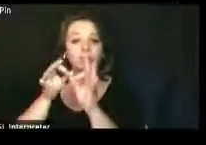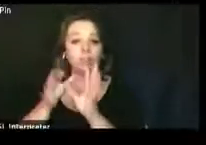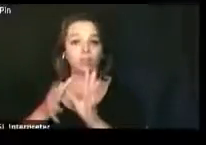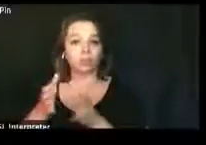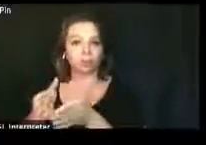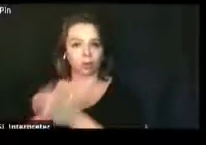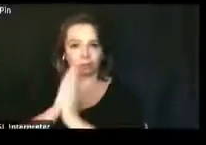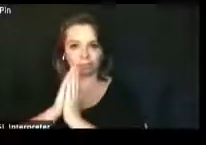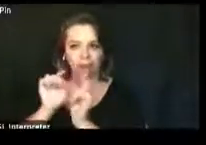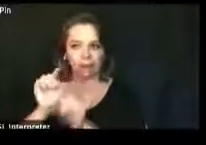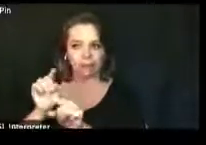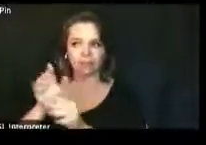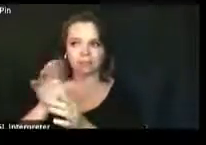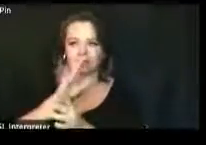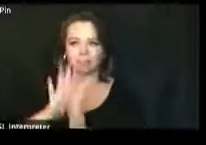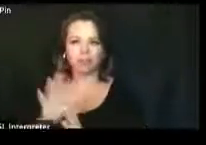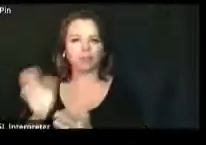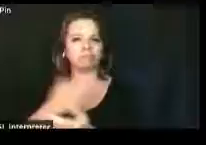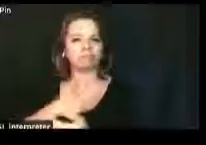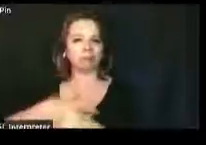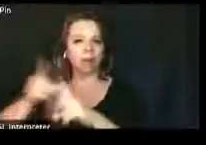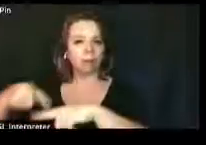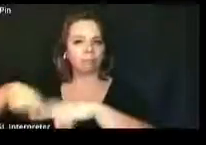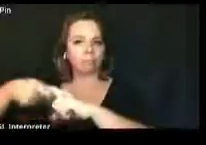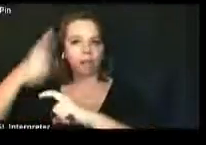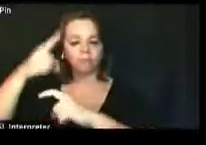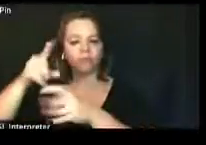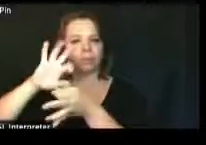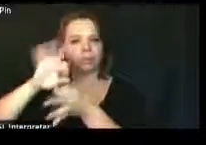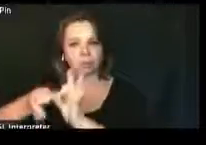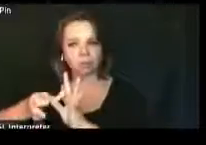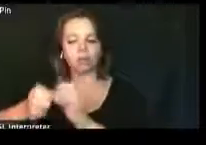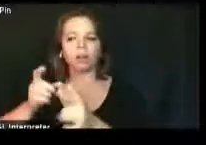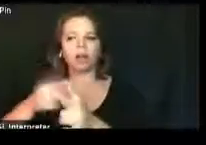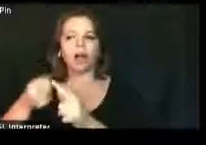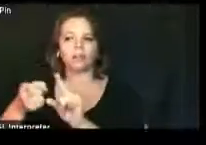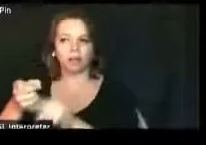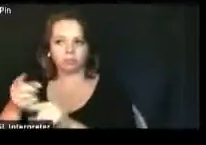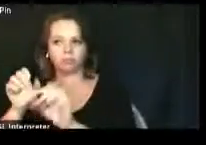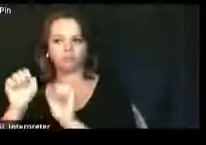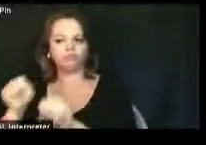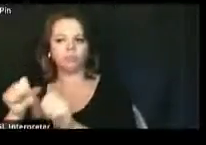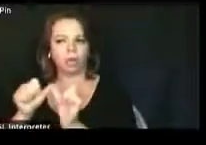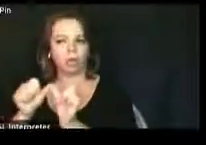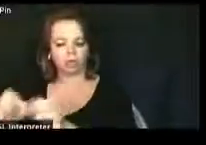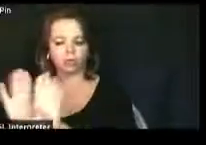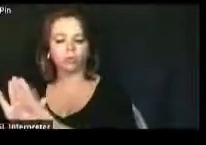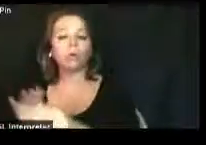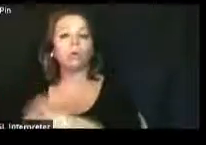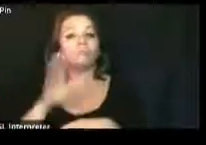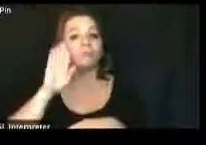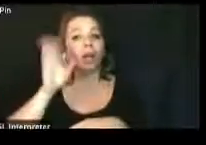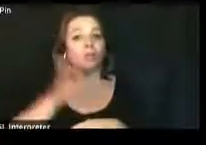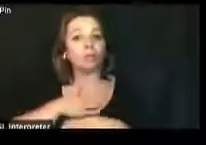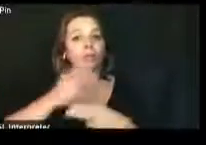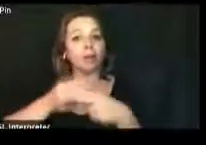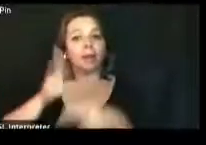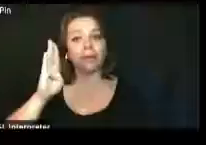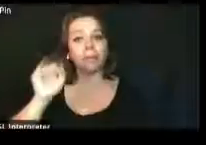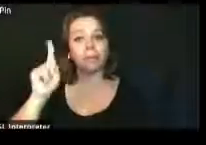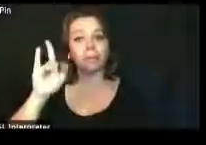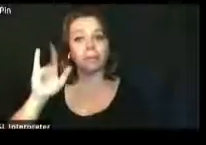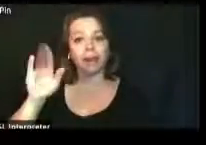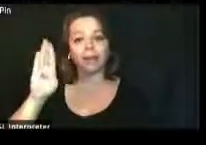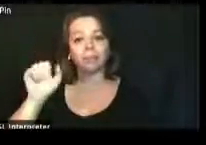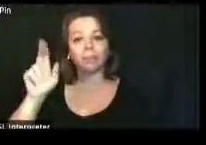the speaker to pause to be able to interpret, and then she may continue. Hello, my name is Betty Bautista and